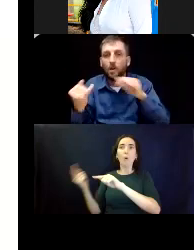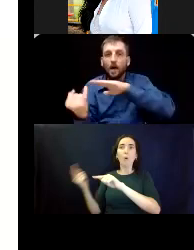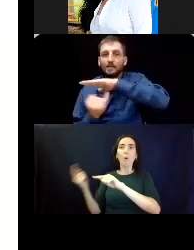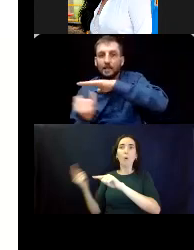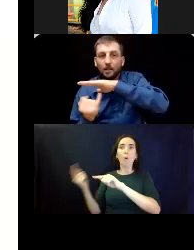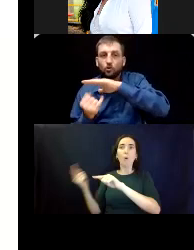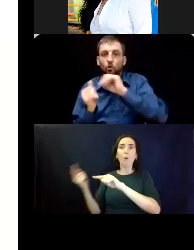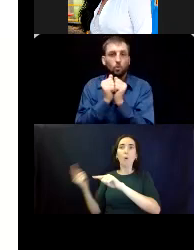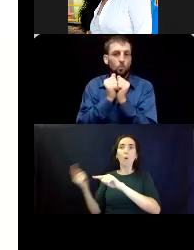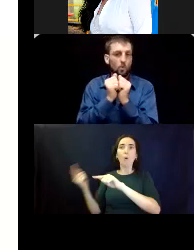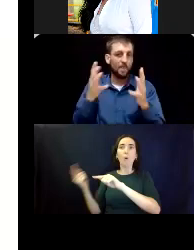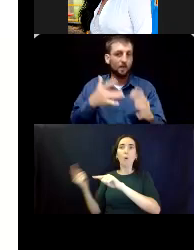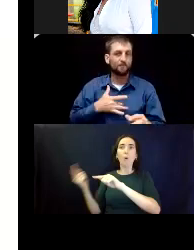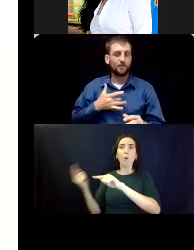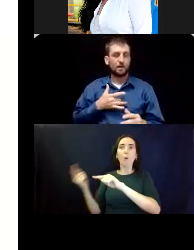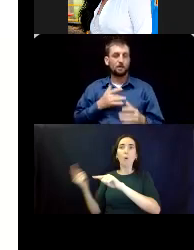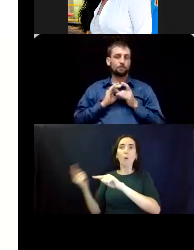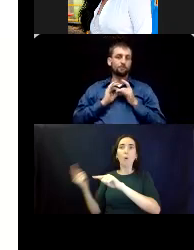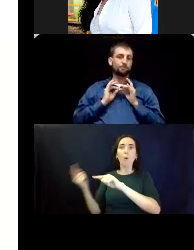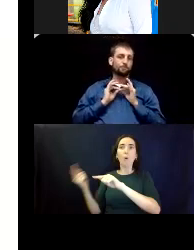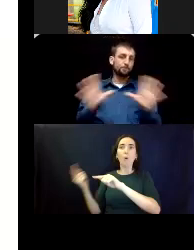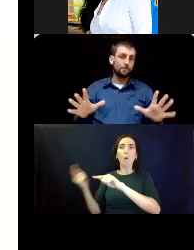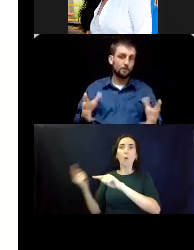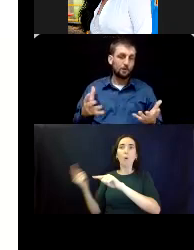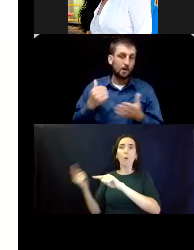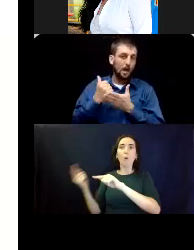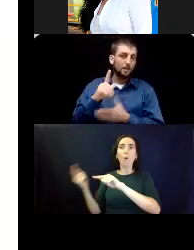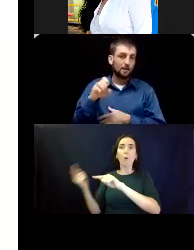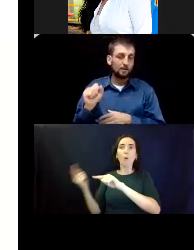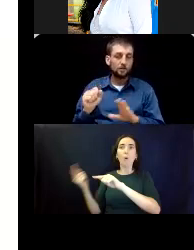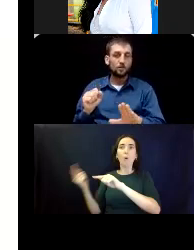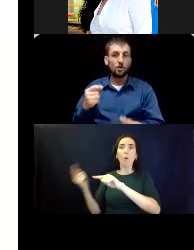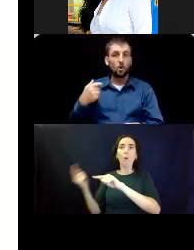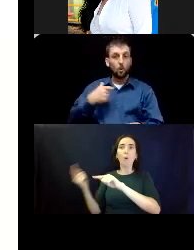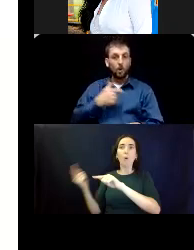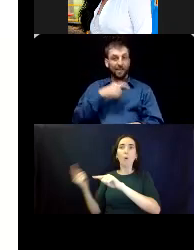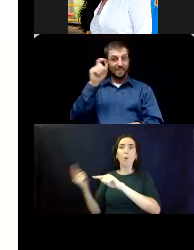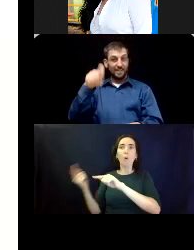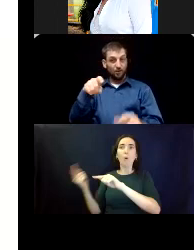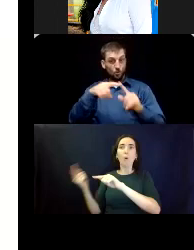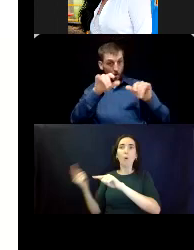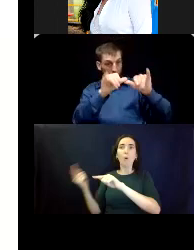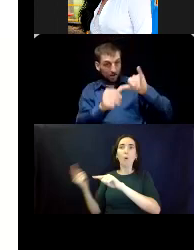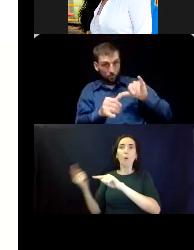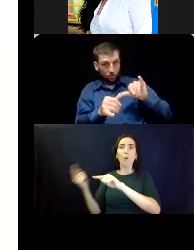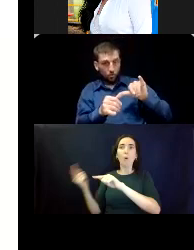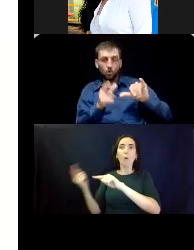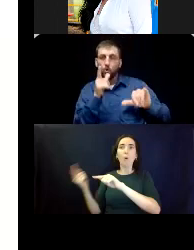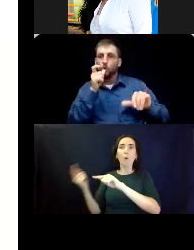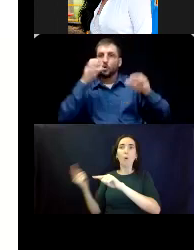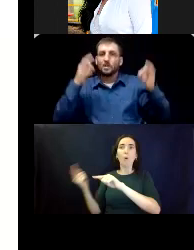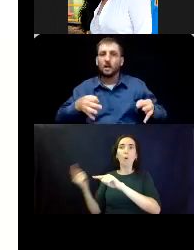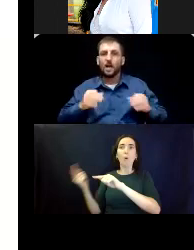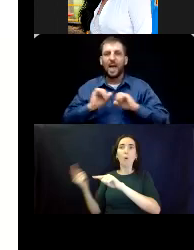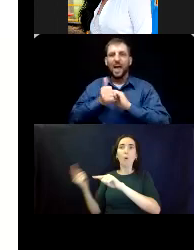must ask ourselves, if we need to take measure, who has the measuring stick? How do we own our future and